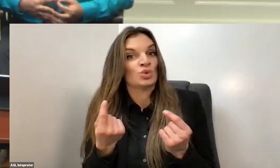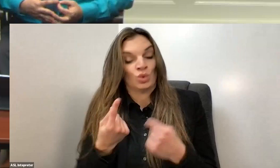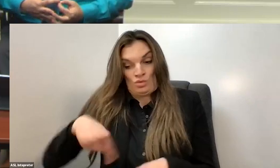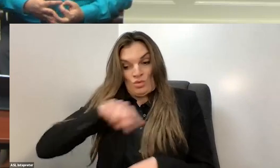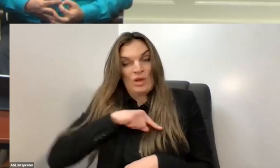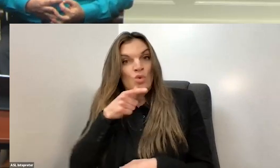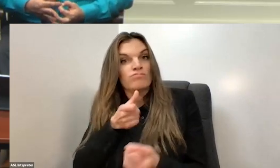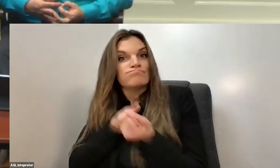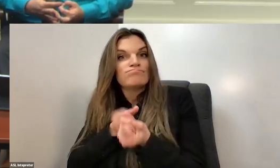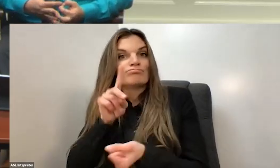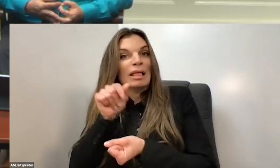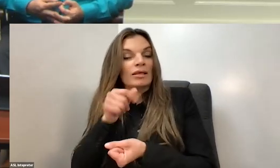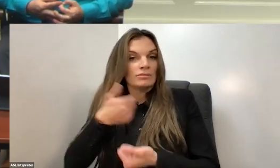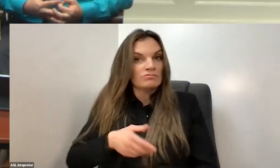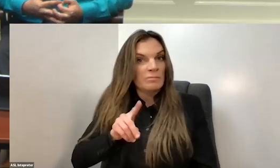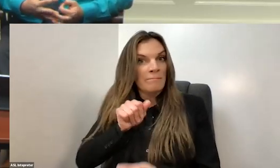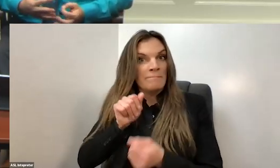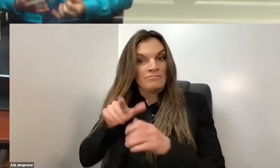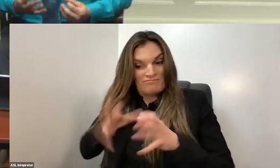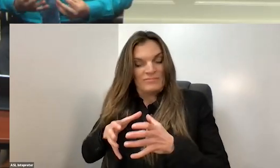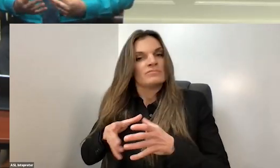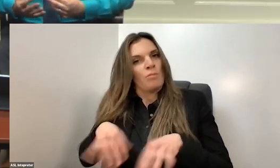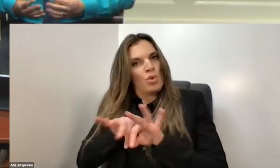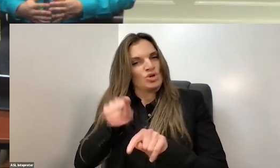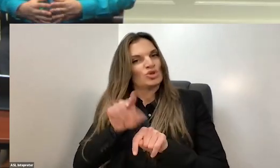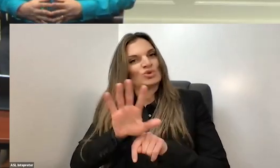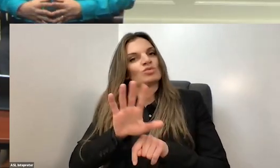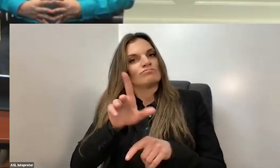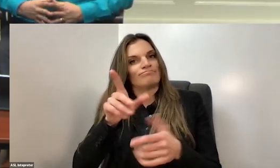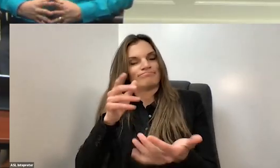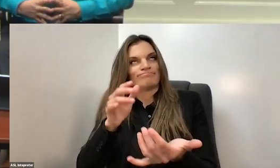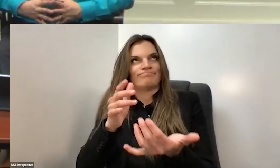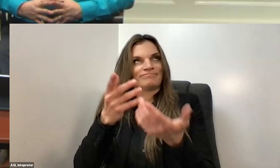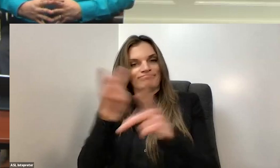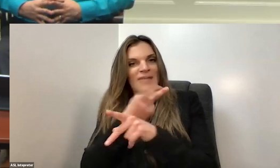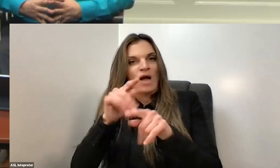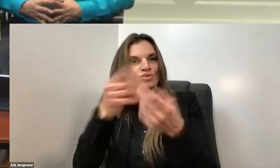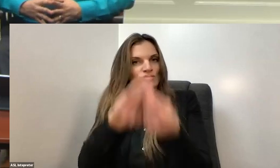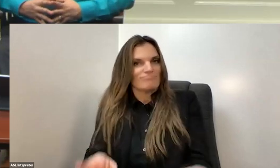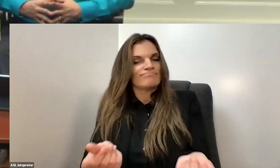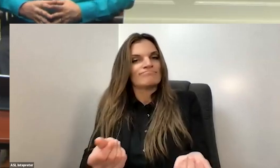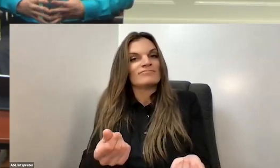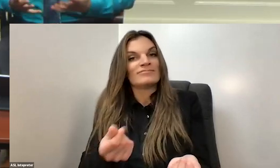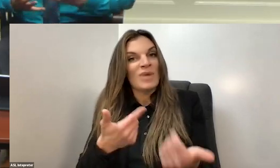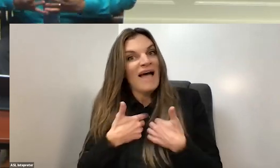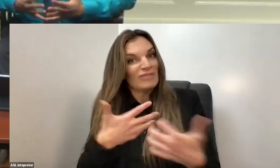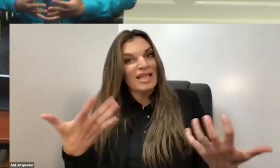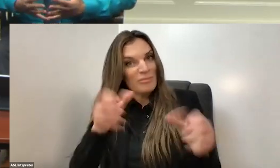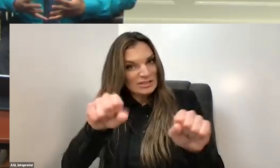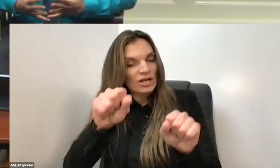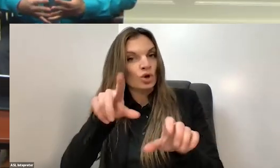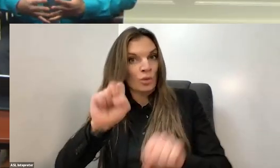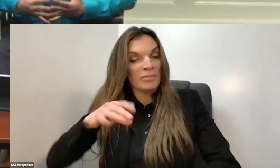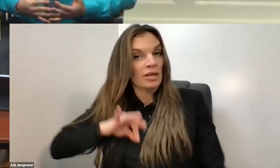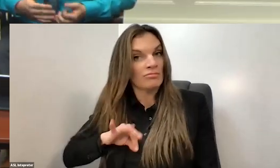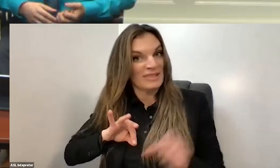to keep things moving in a positive direction, because there's so much potential for what we can do, but we don't want all of that potential